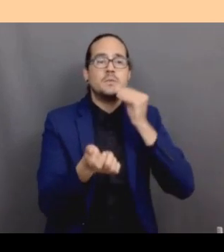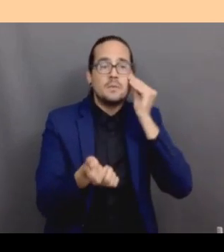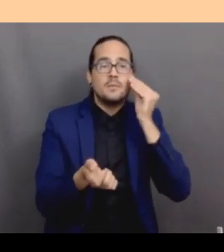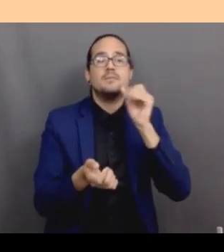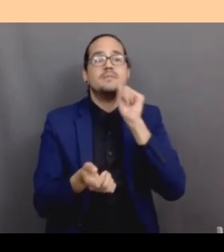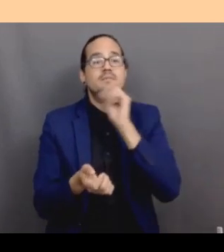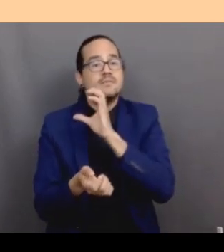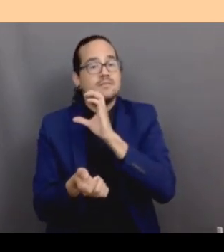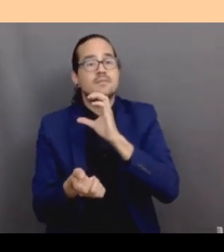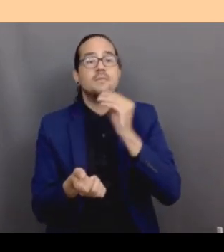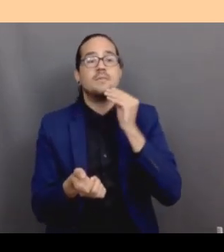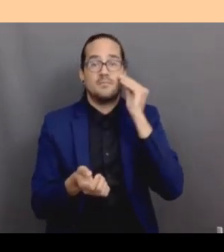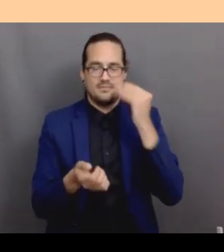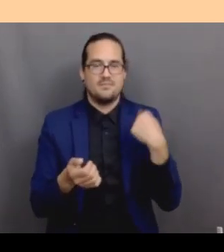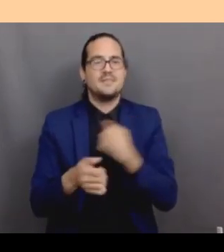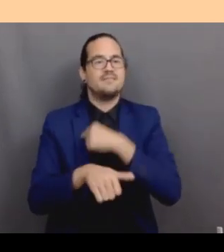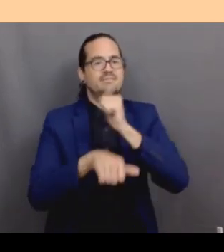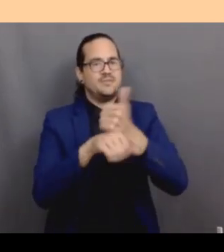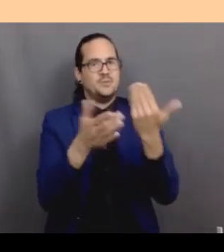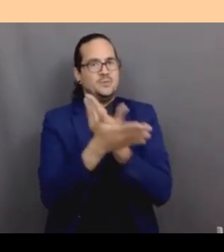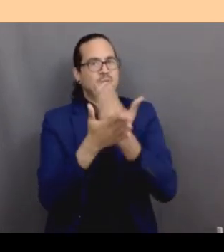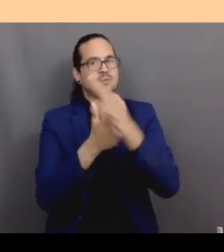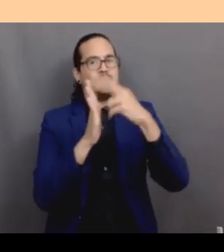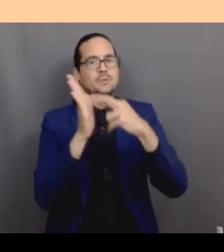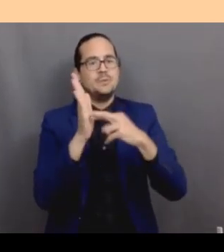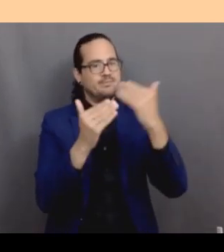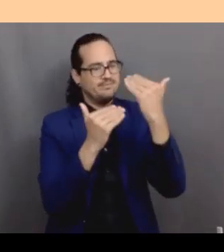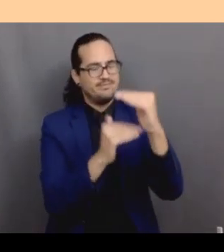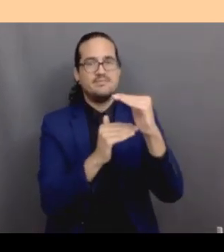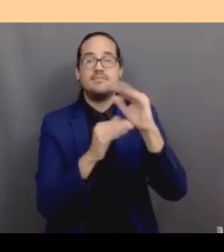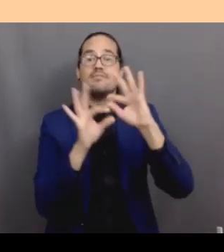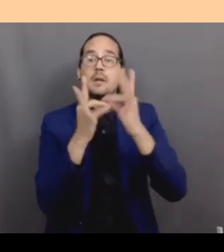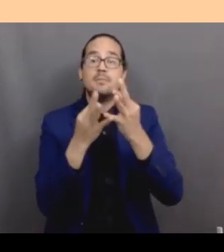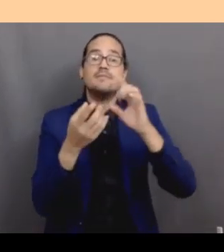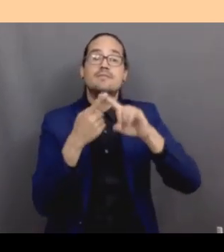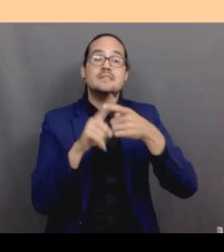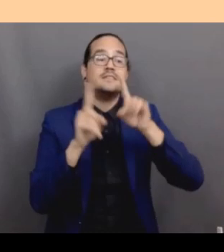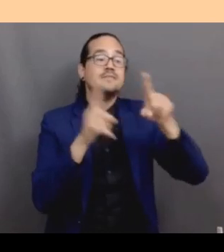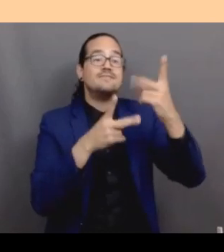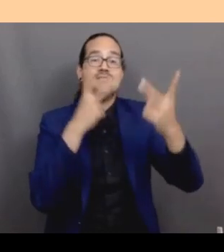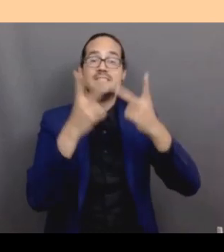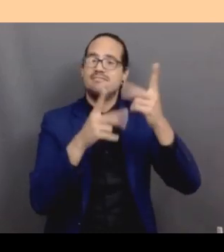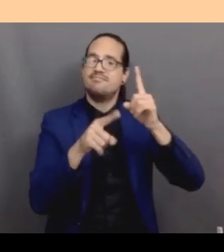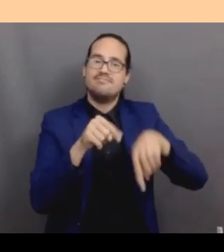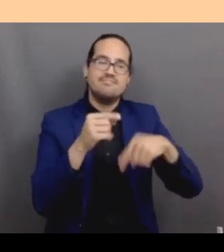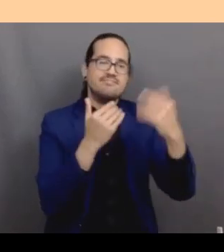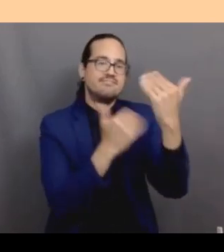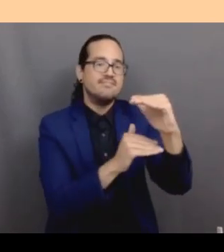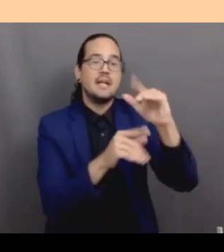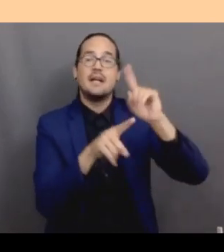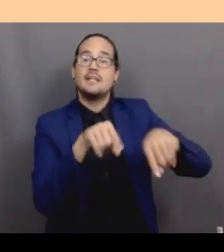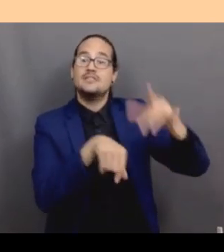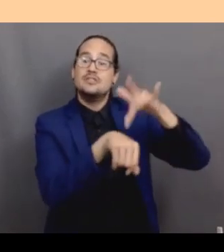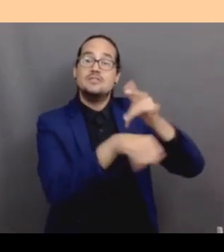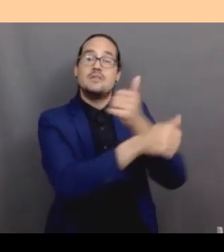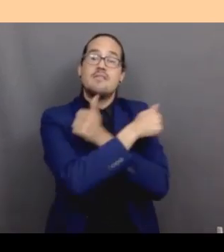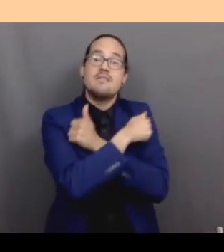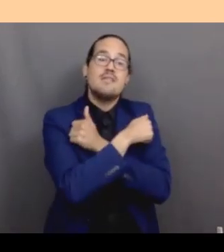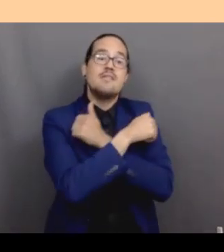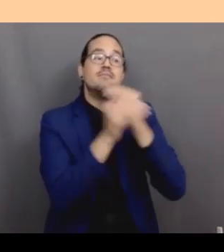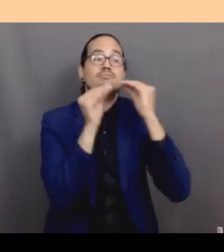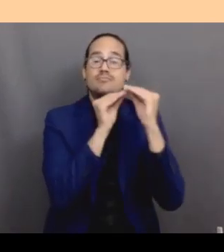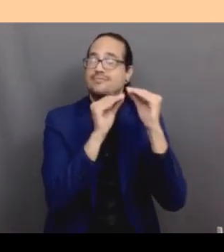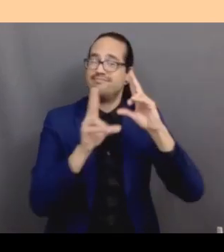have been unable to connect and to touch and to hug loved ones. And at this point, we